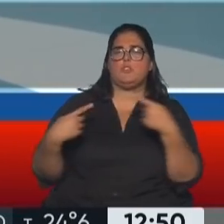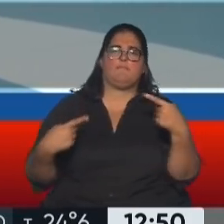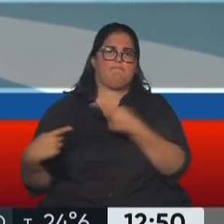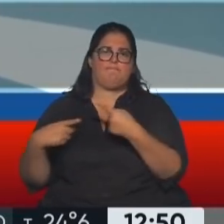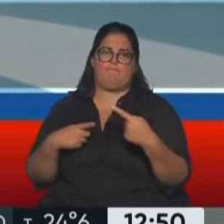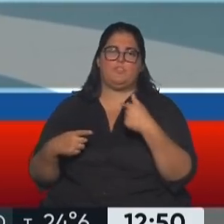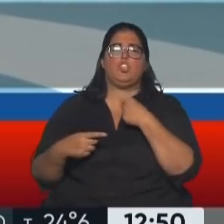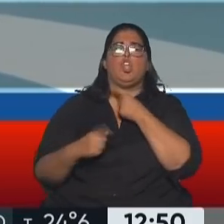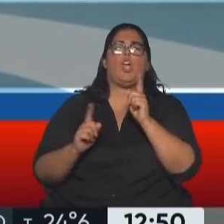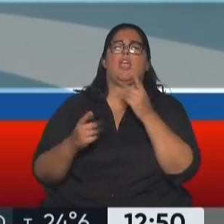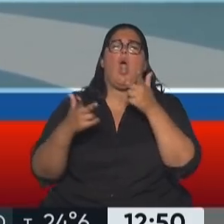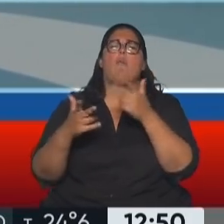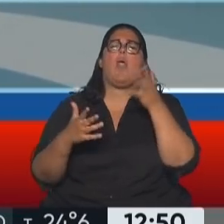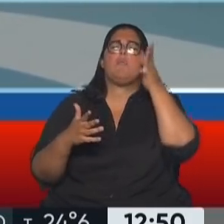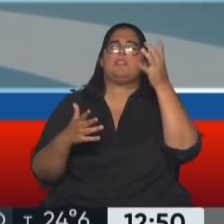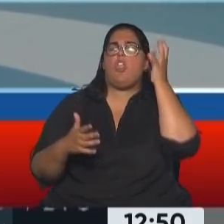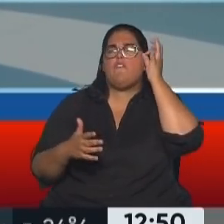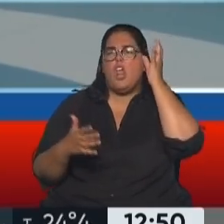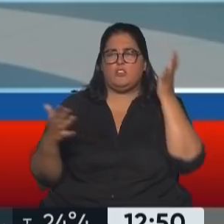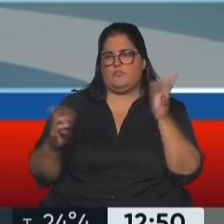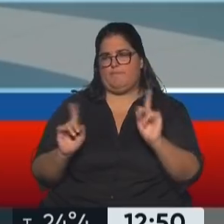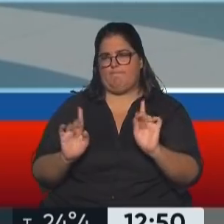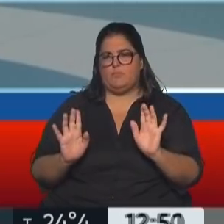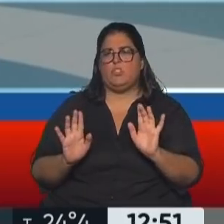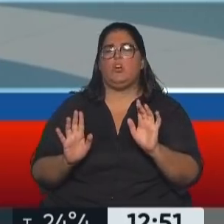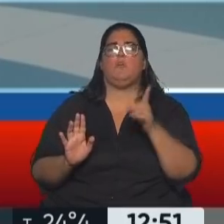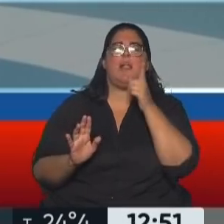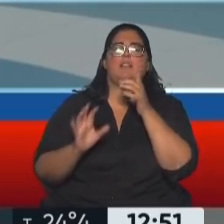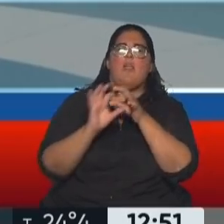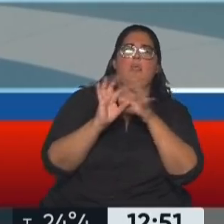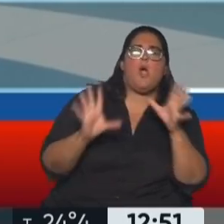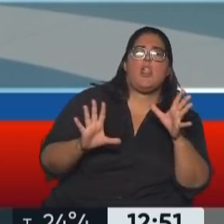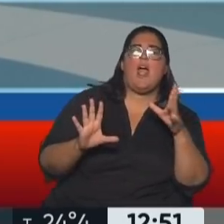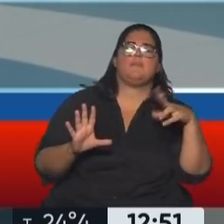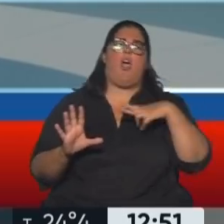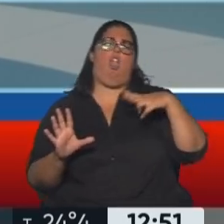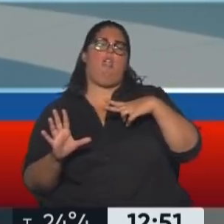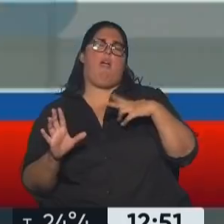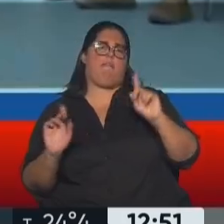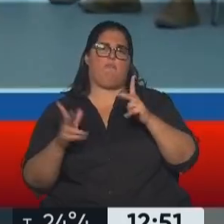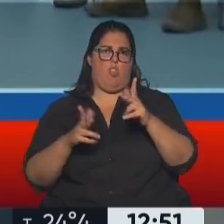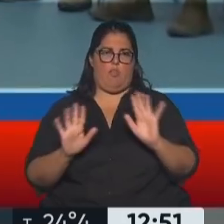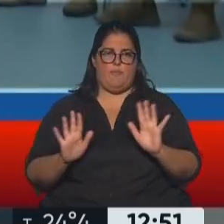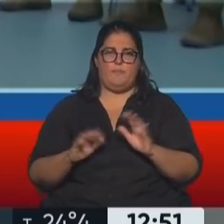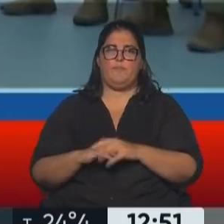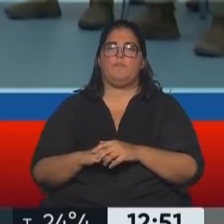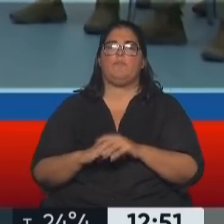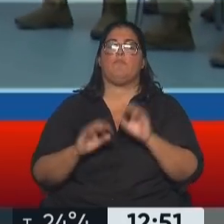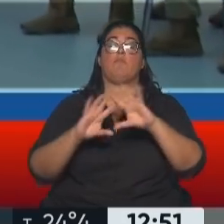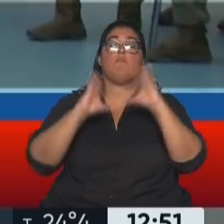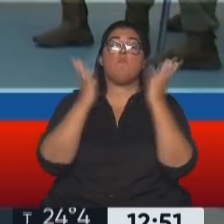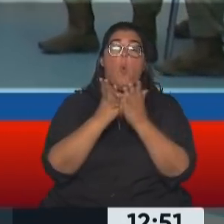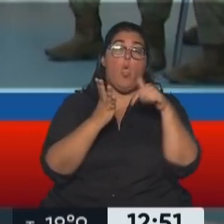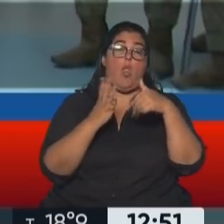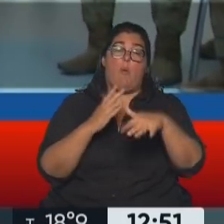here, but you're in the midst of a fight between democracies and oligarchs. The world ain't going to be the same, not